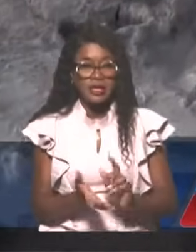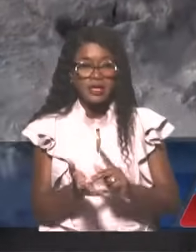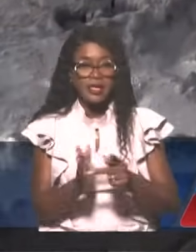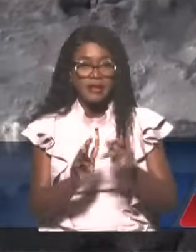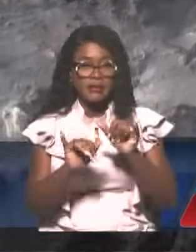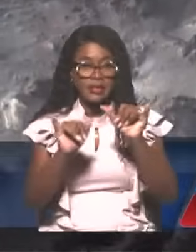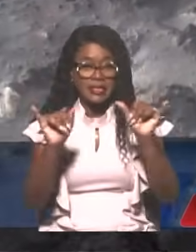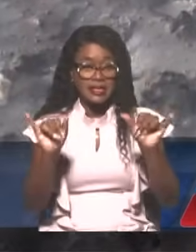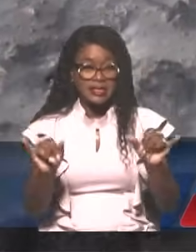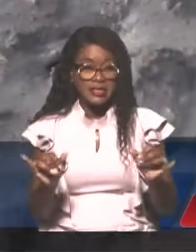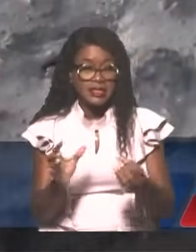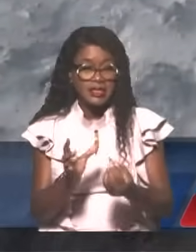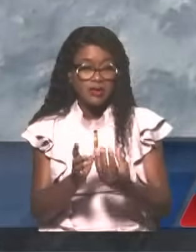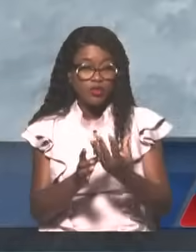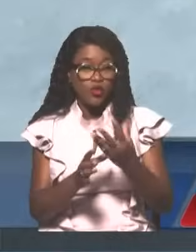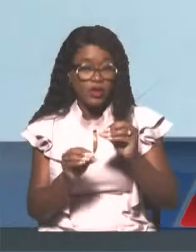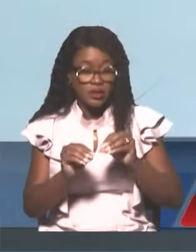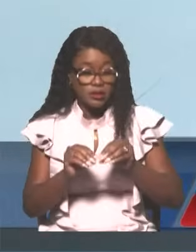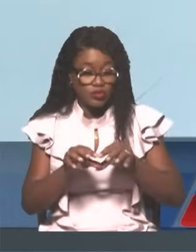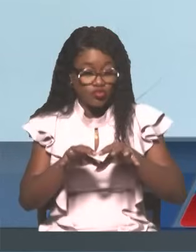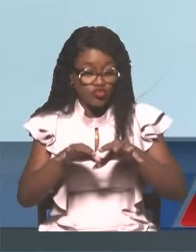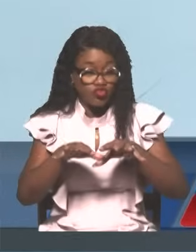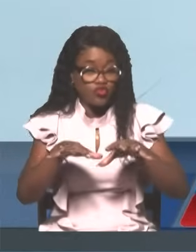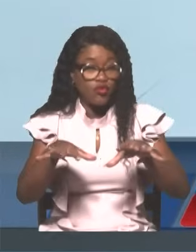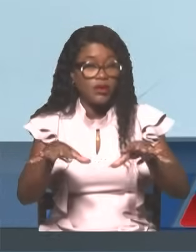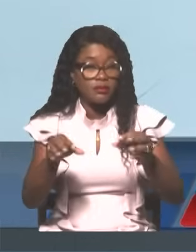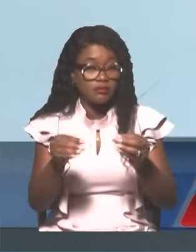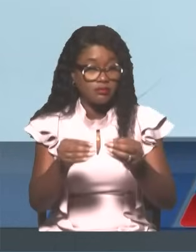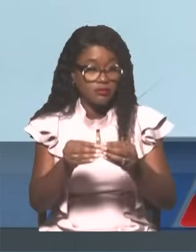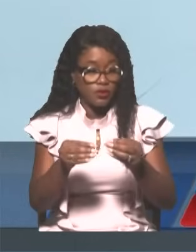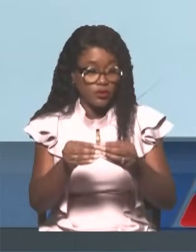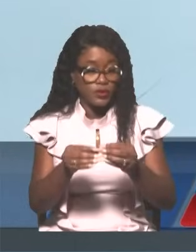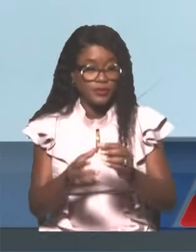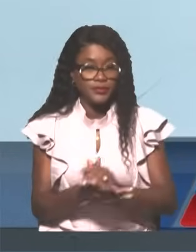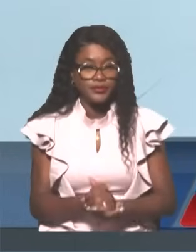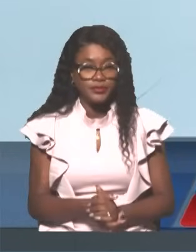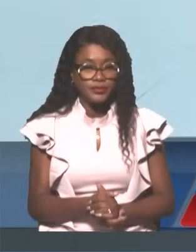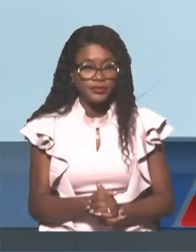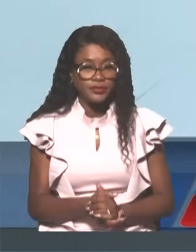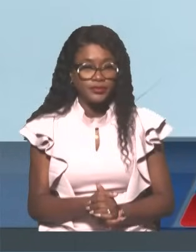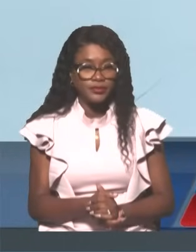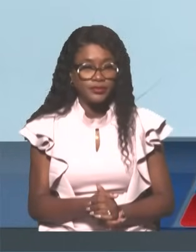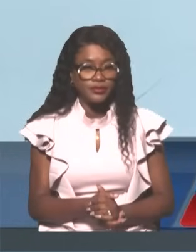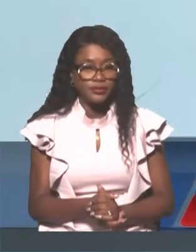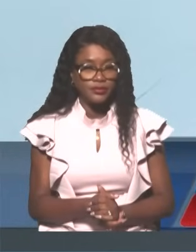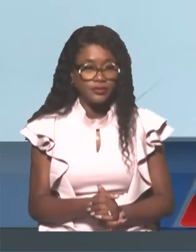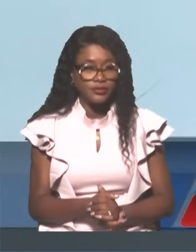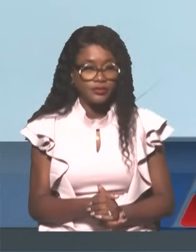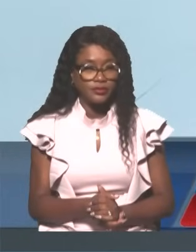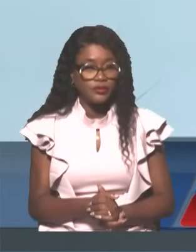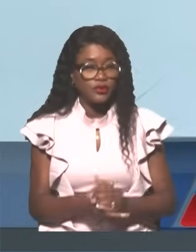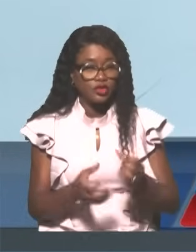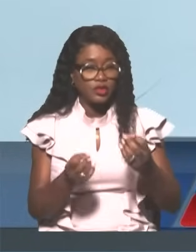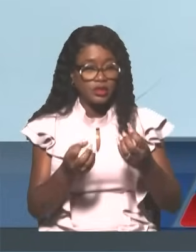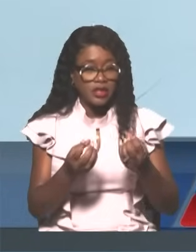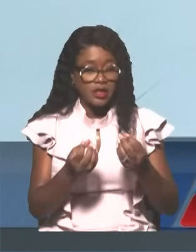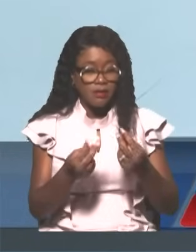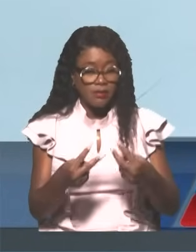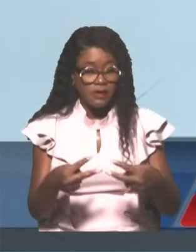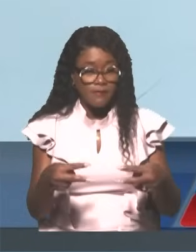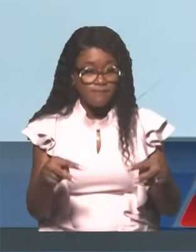is evolving and spreading. I was also able to get an estimated volume of